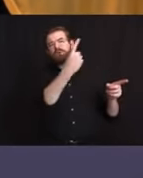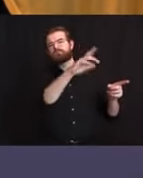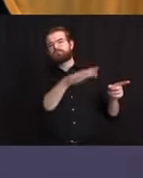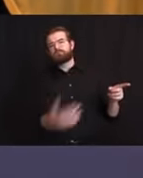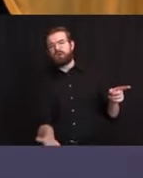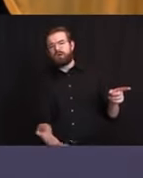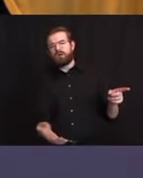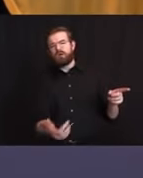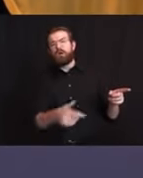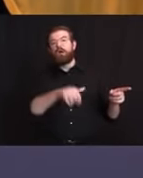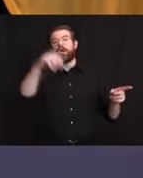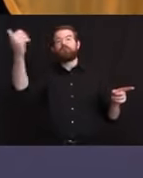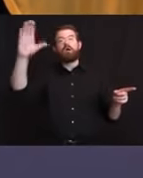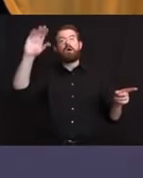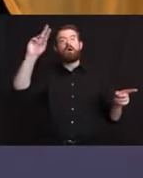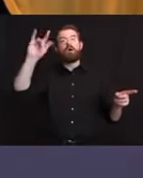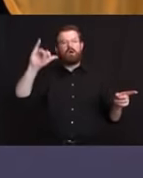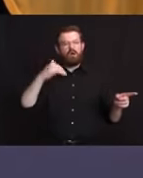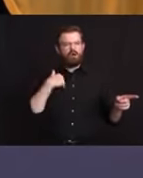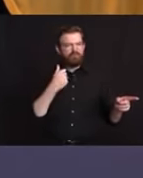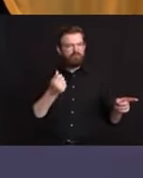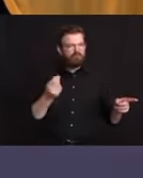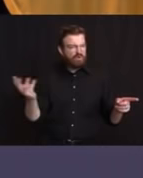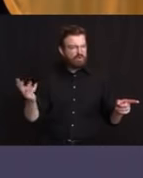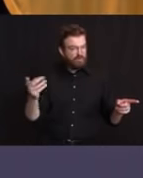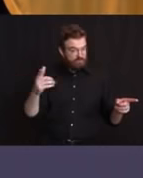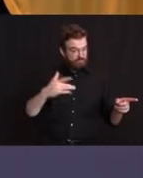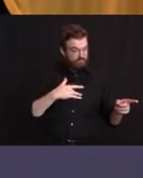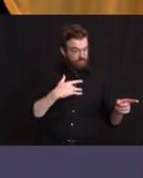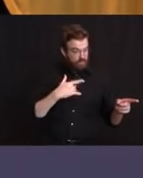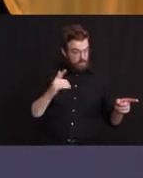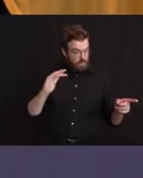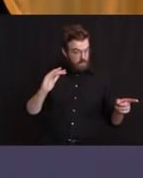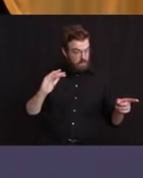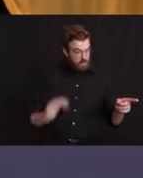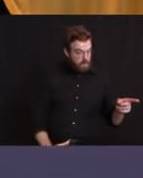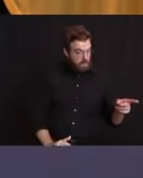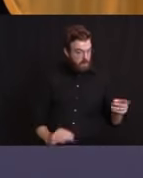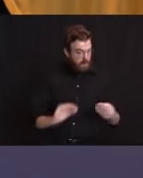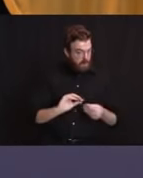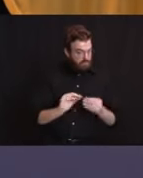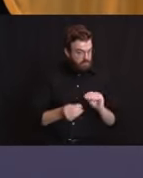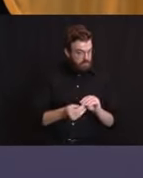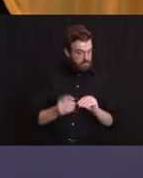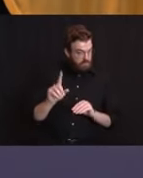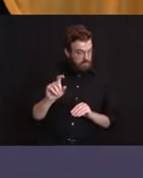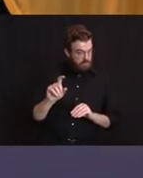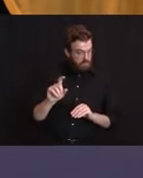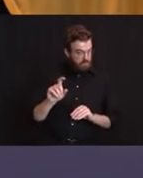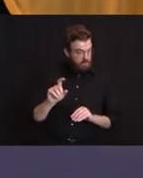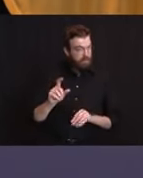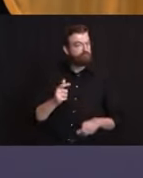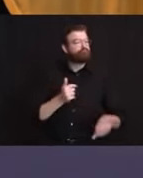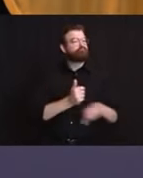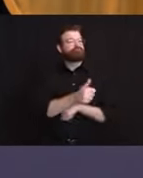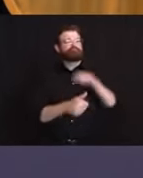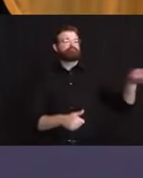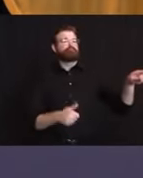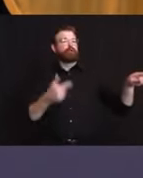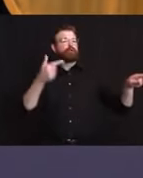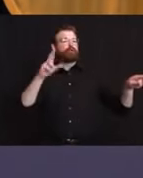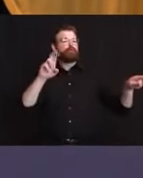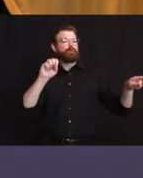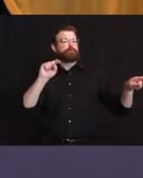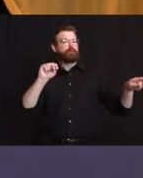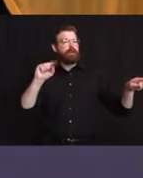according to the dashboard. Do you think it's likely that those low numbers are due to the issue with Quest? But even if they are, those numbers